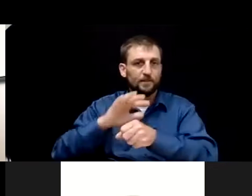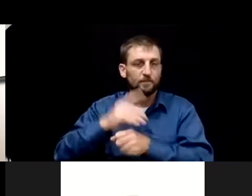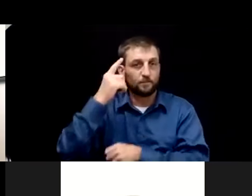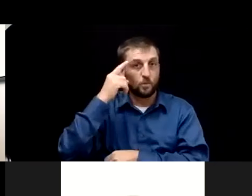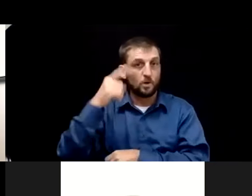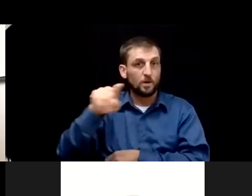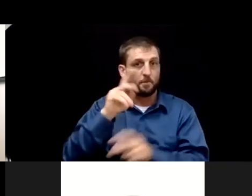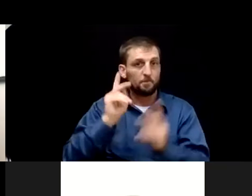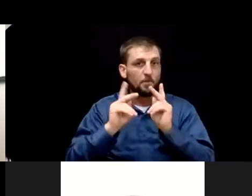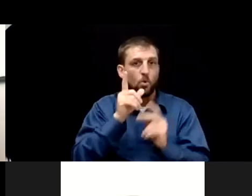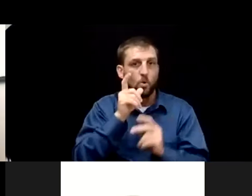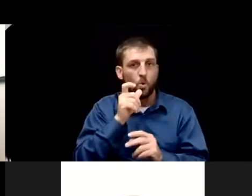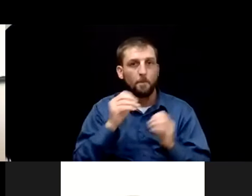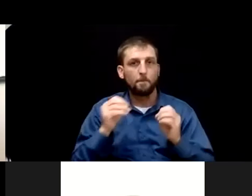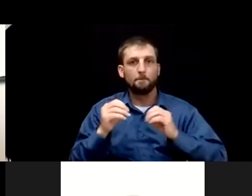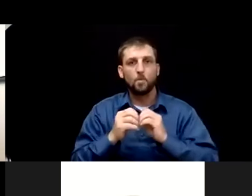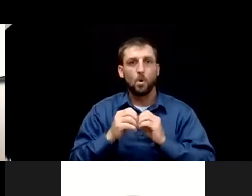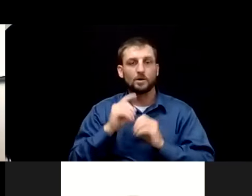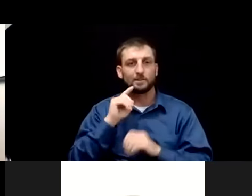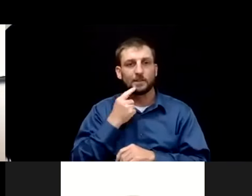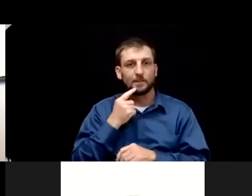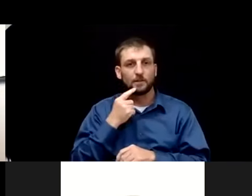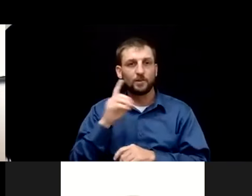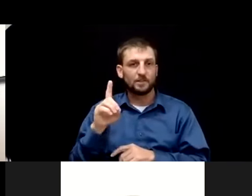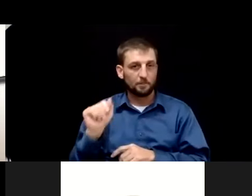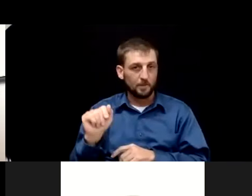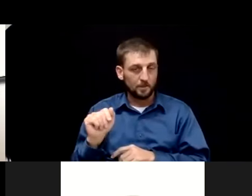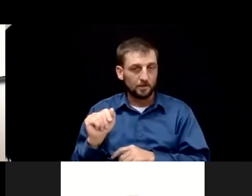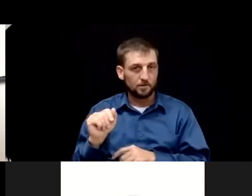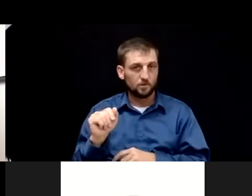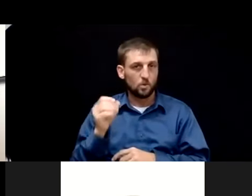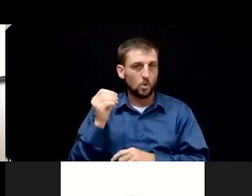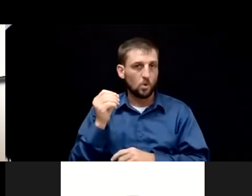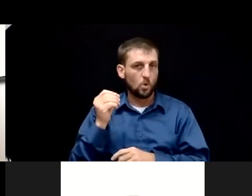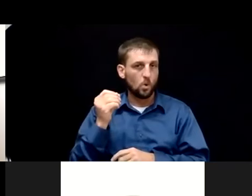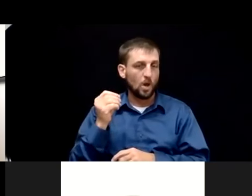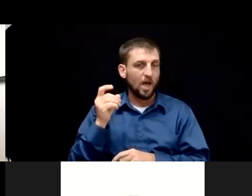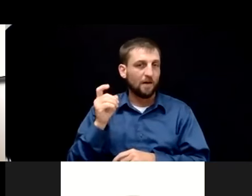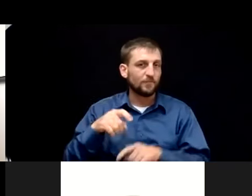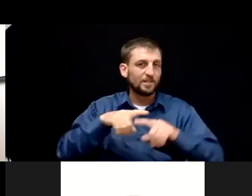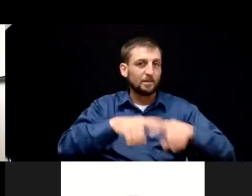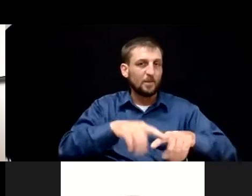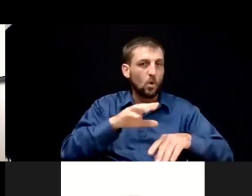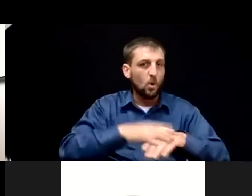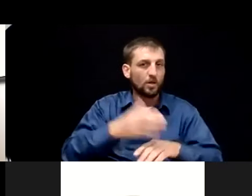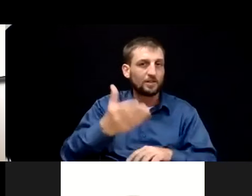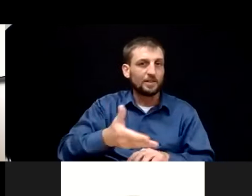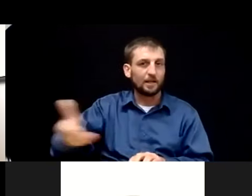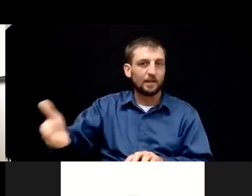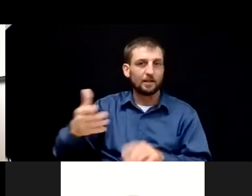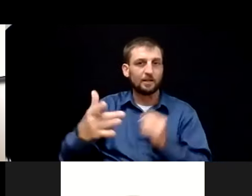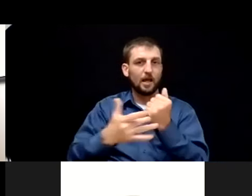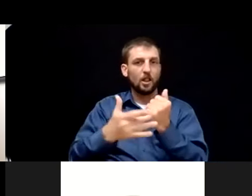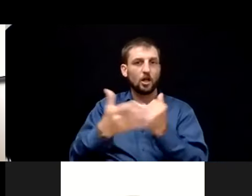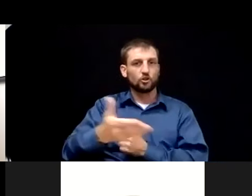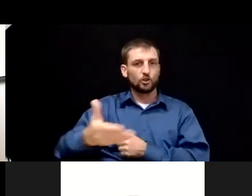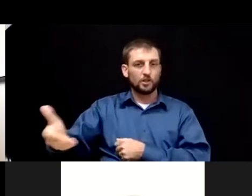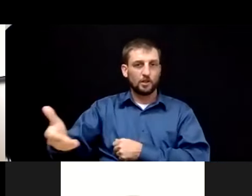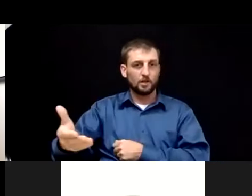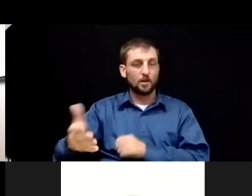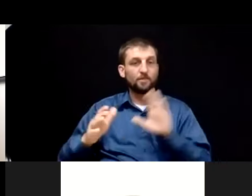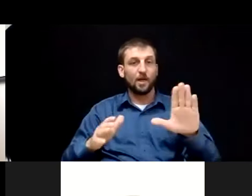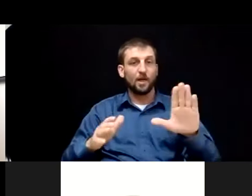more significant disabilities and are technology dependent, and has that organization has